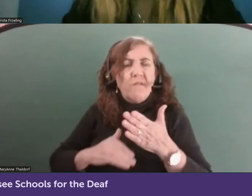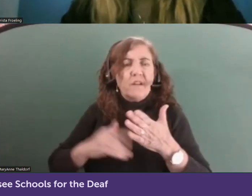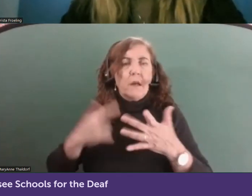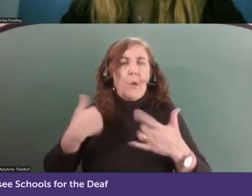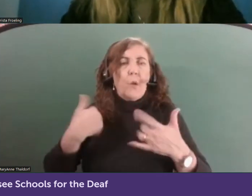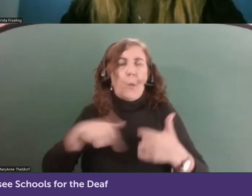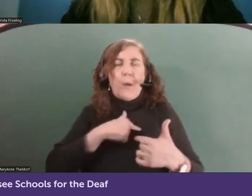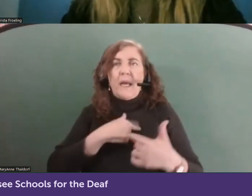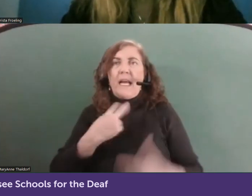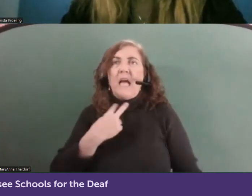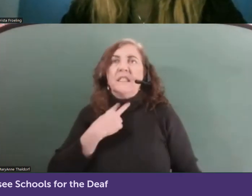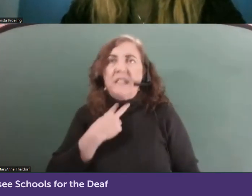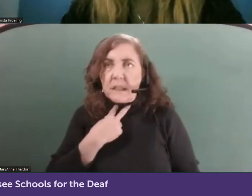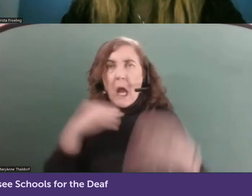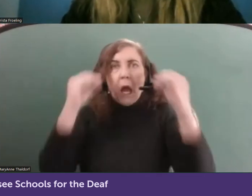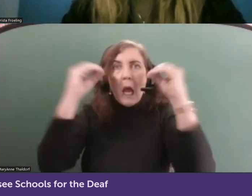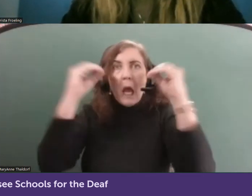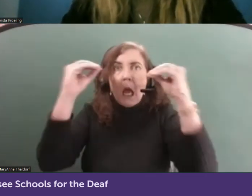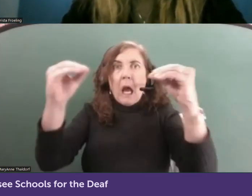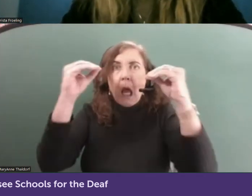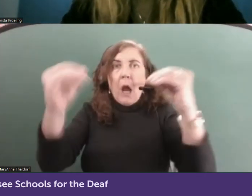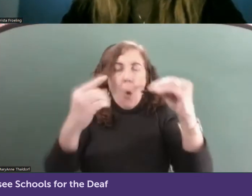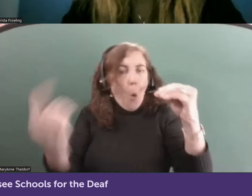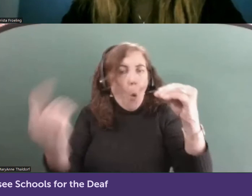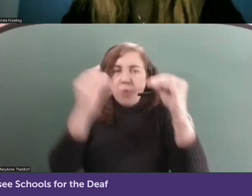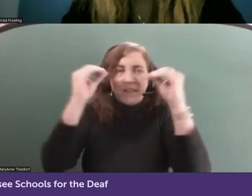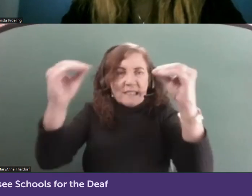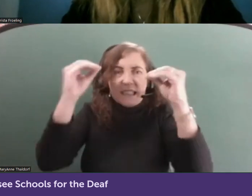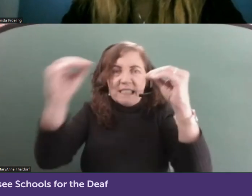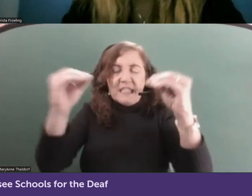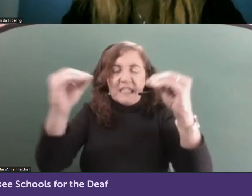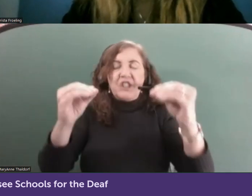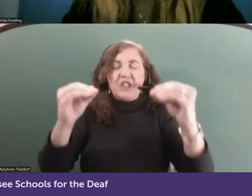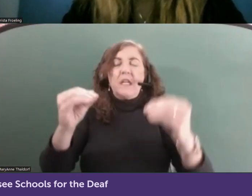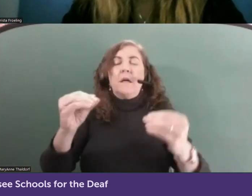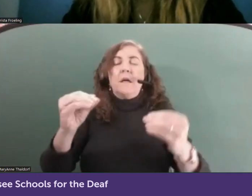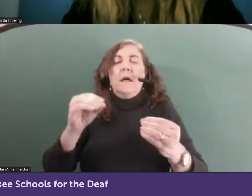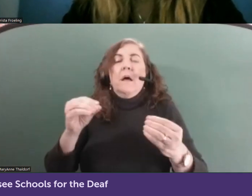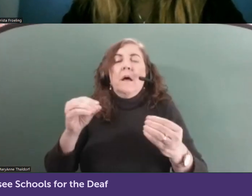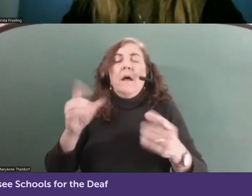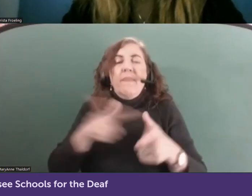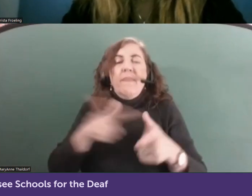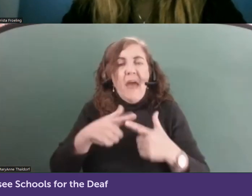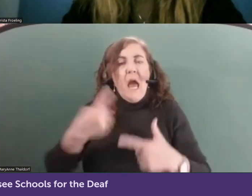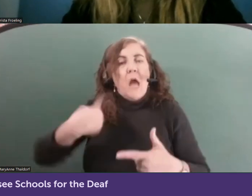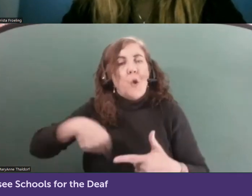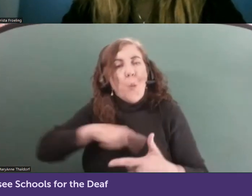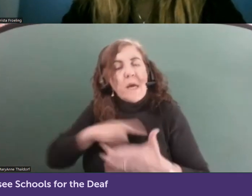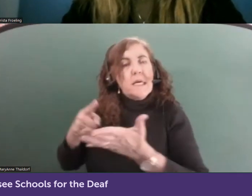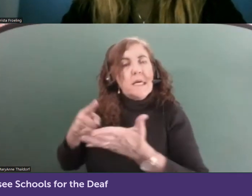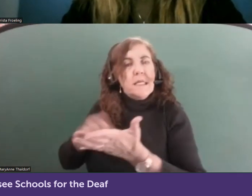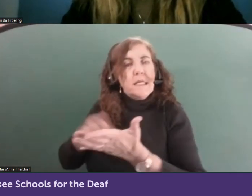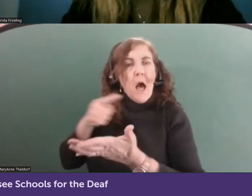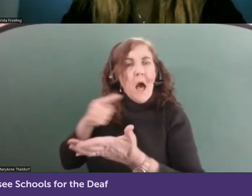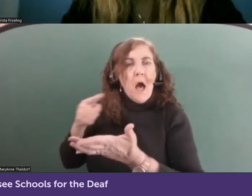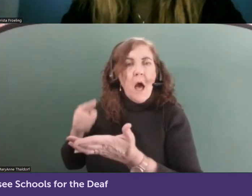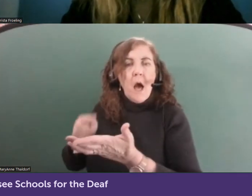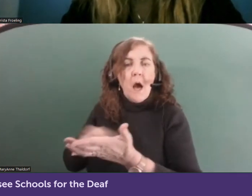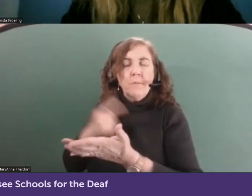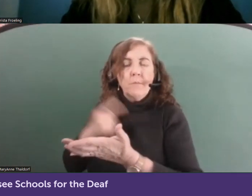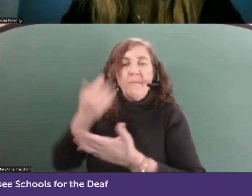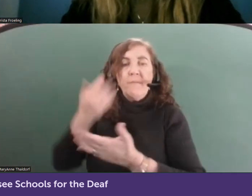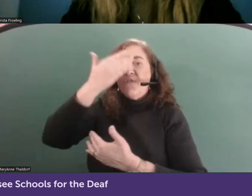the instructional side of things that we actually do sometimes forget to take